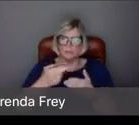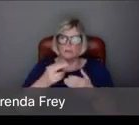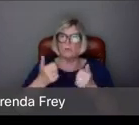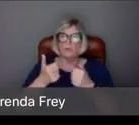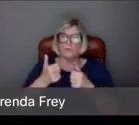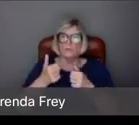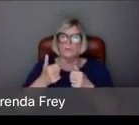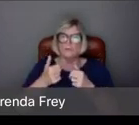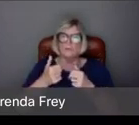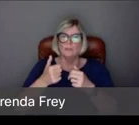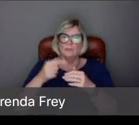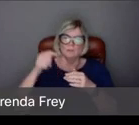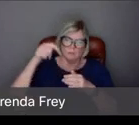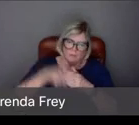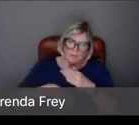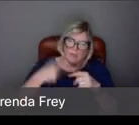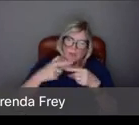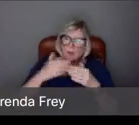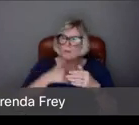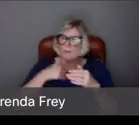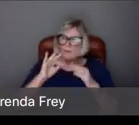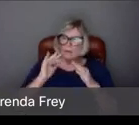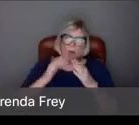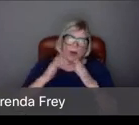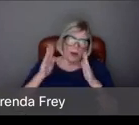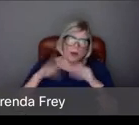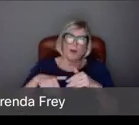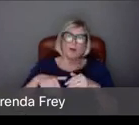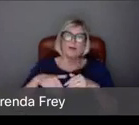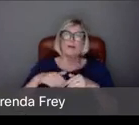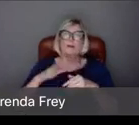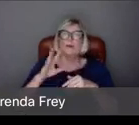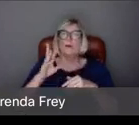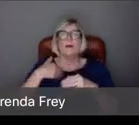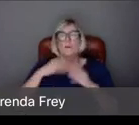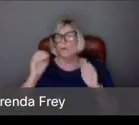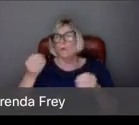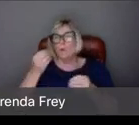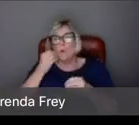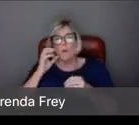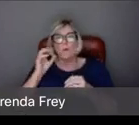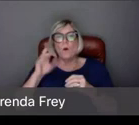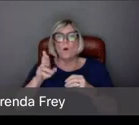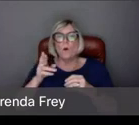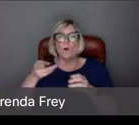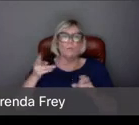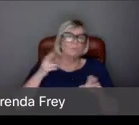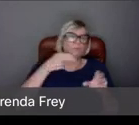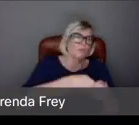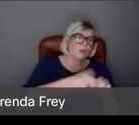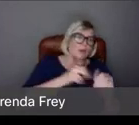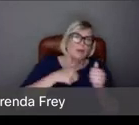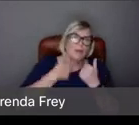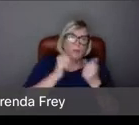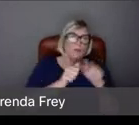about, members of our household have been homeless or have doubled up with others